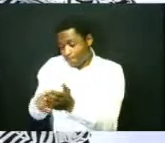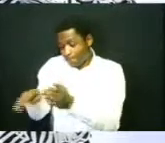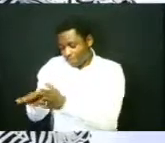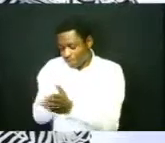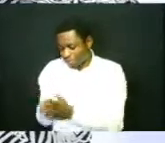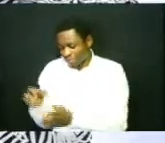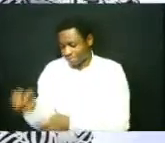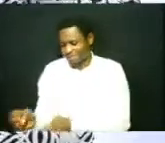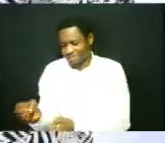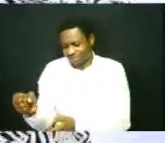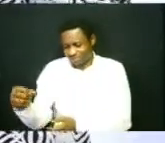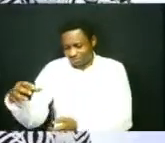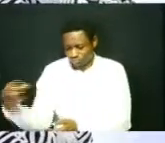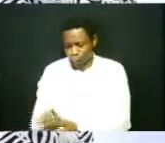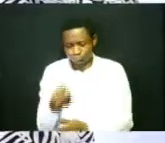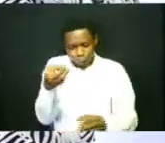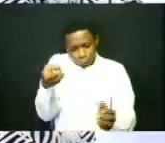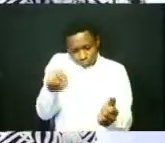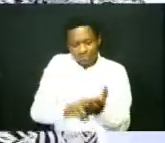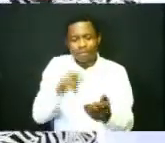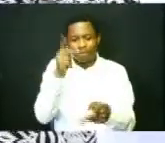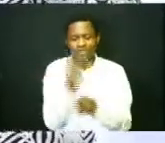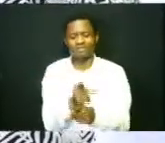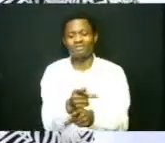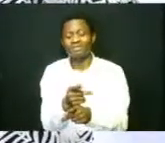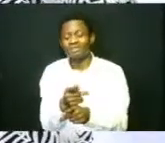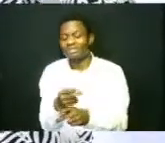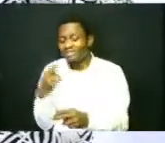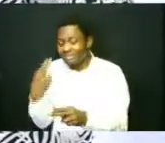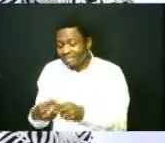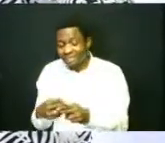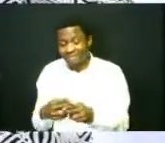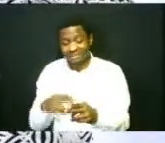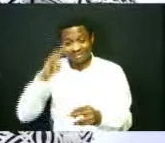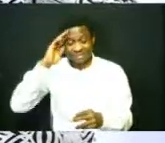with you. So